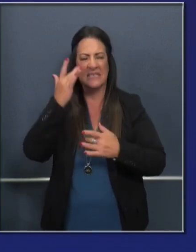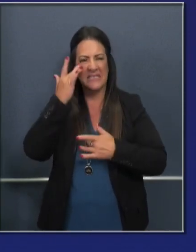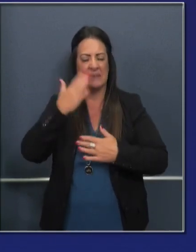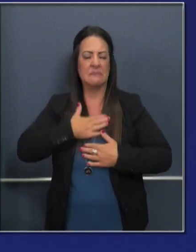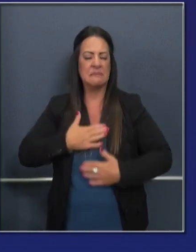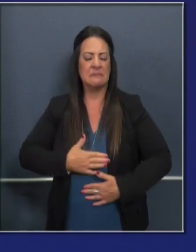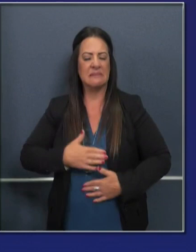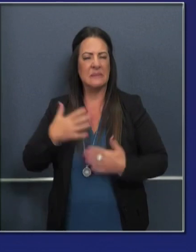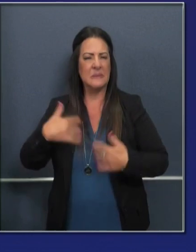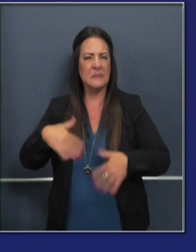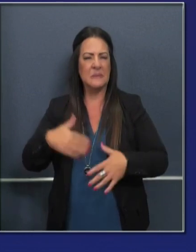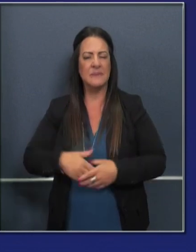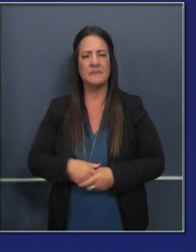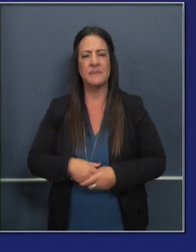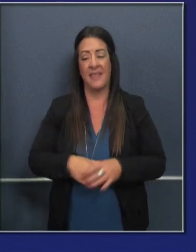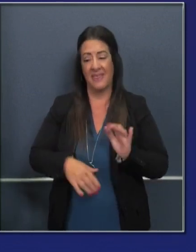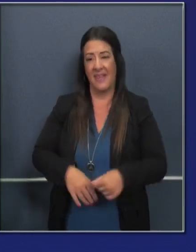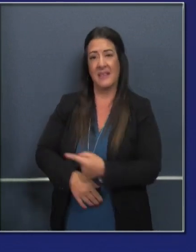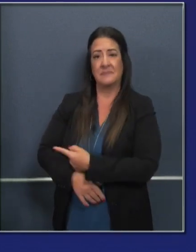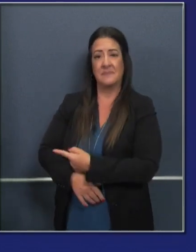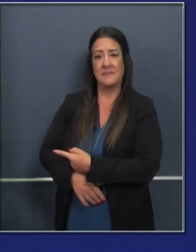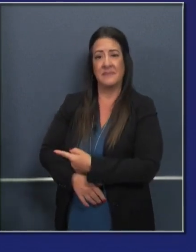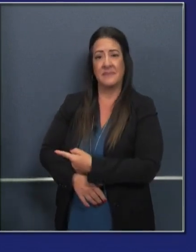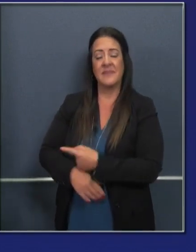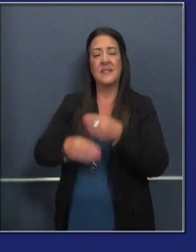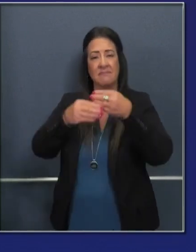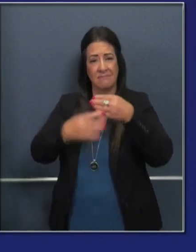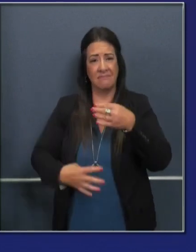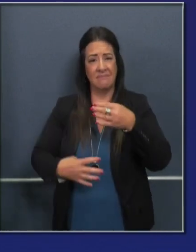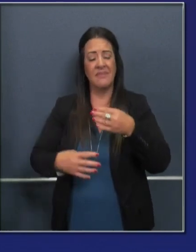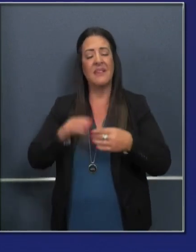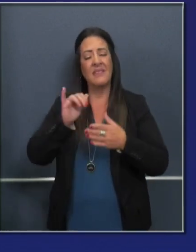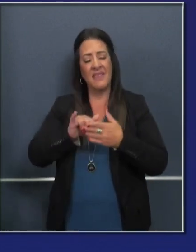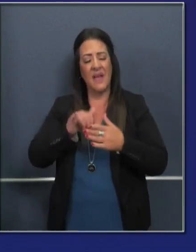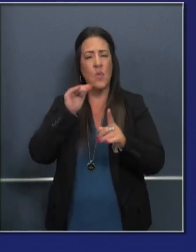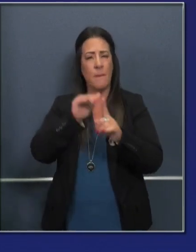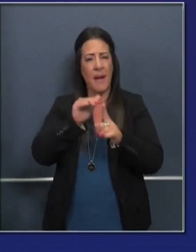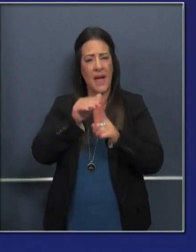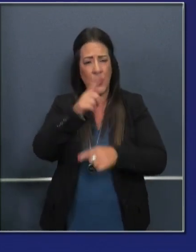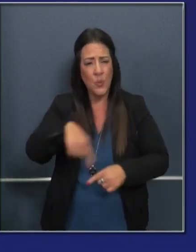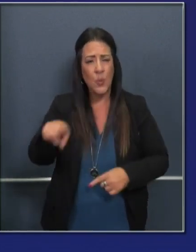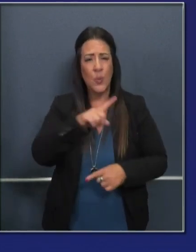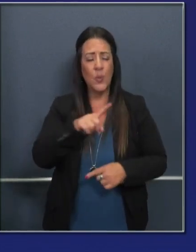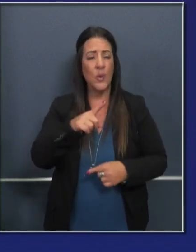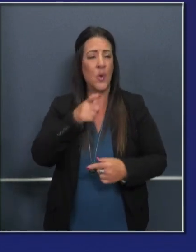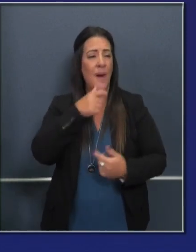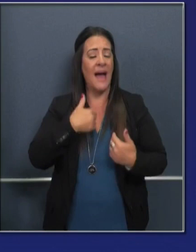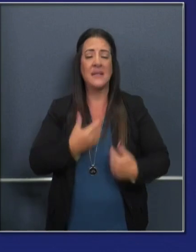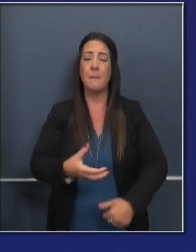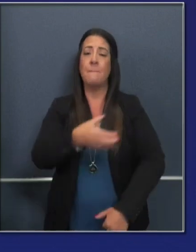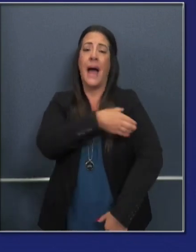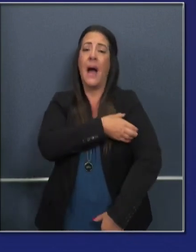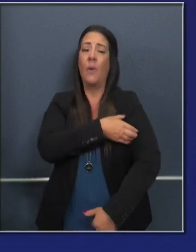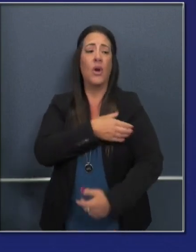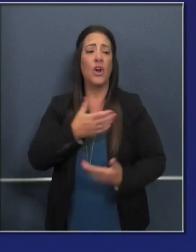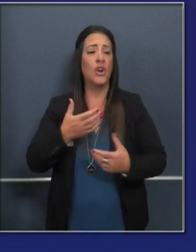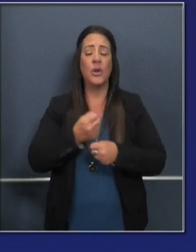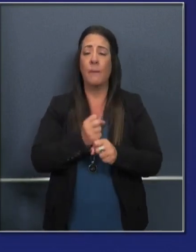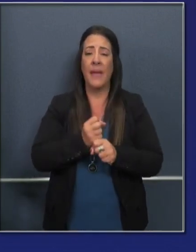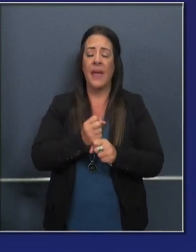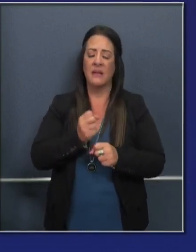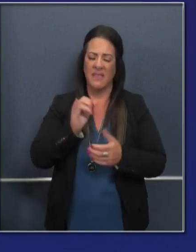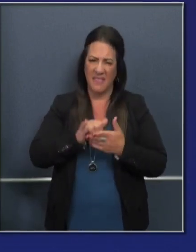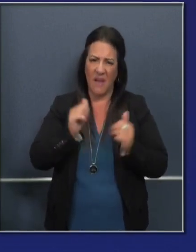to reinforce that here on this slide as we need to remind everybody the power and potency of our individual decision